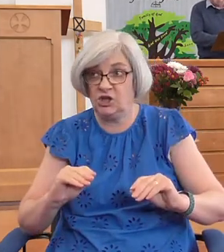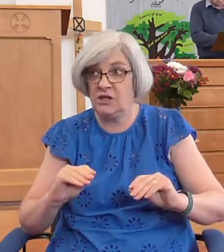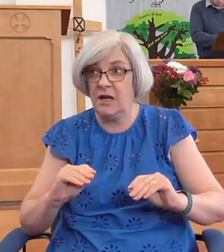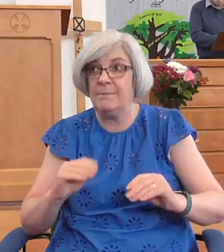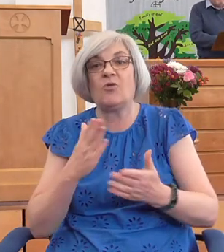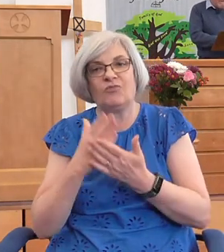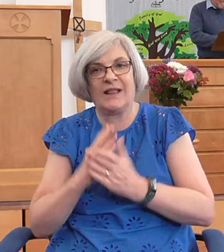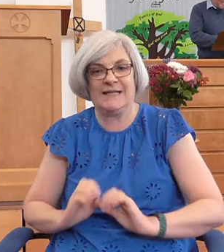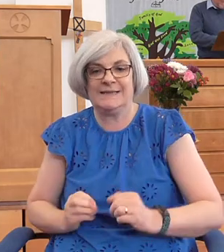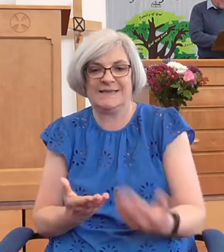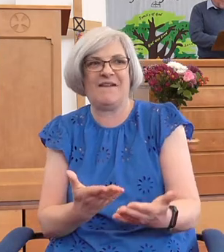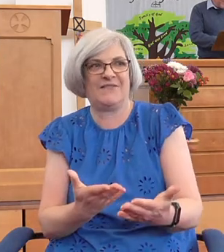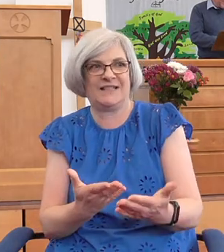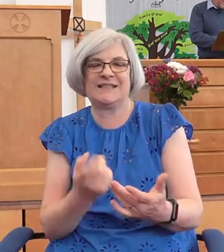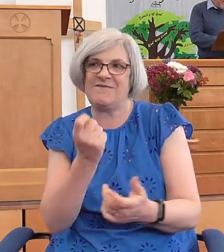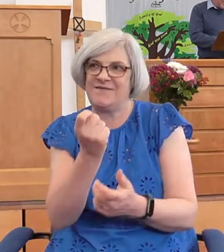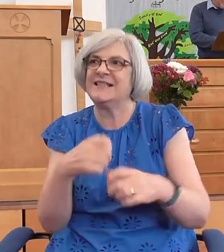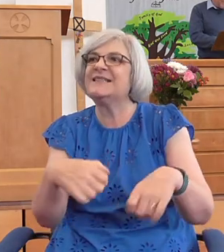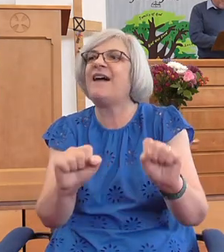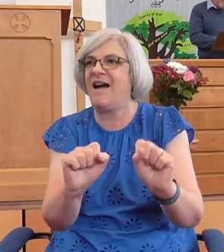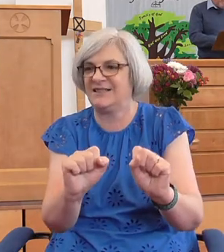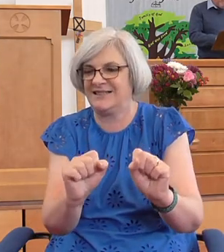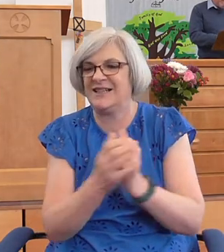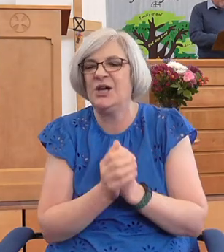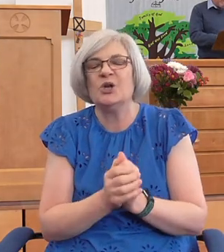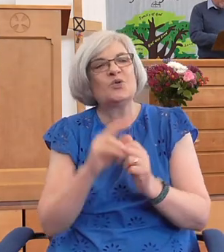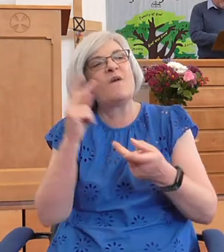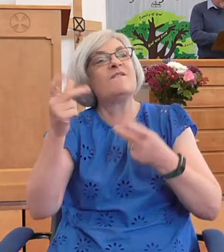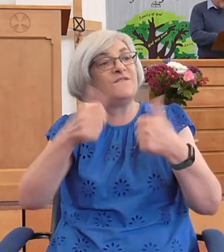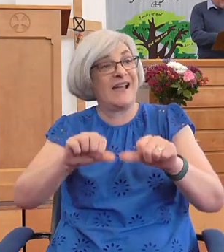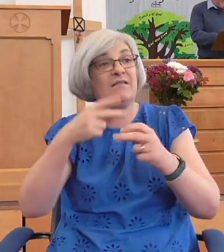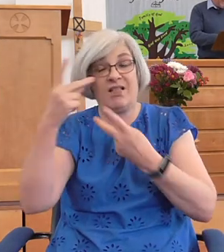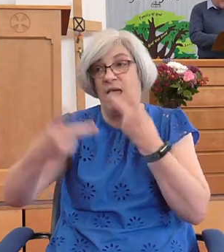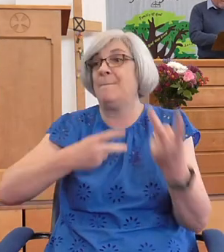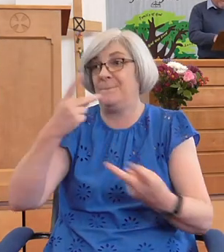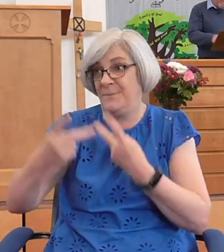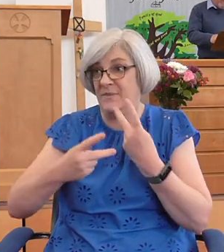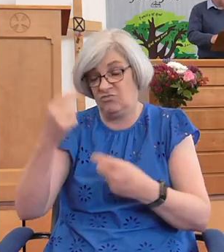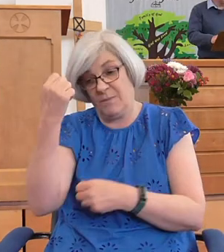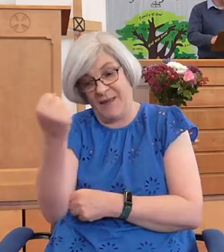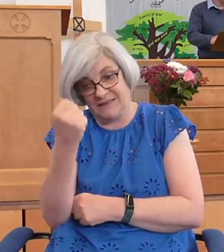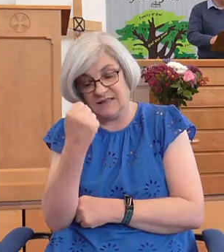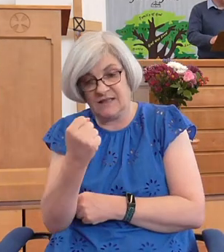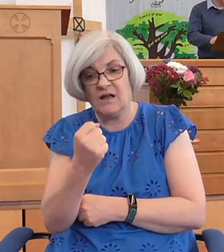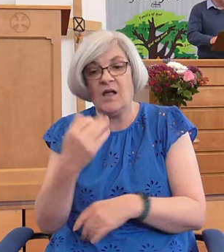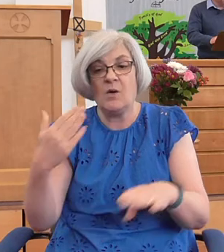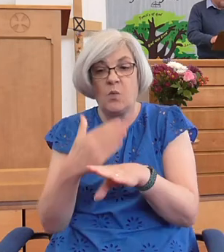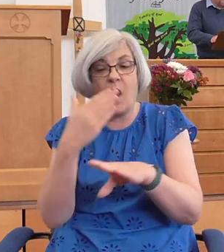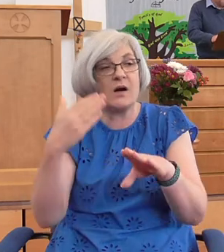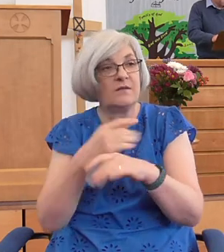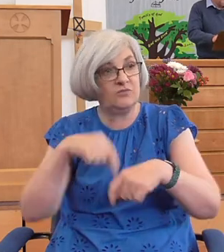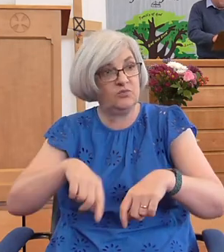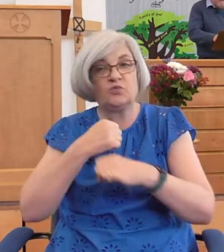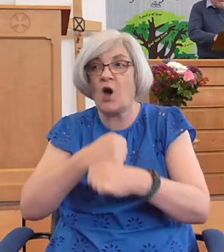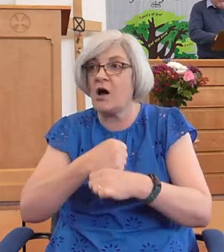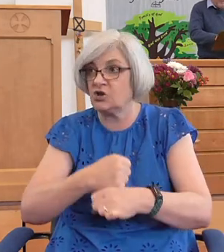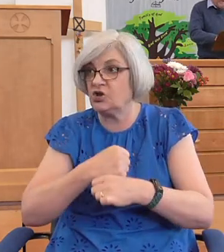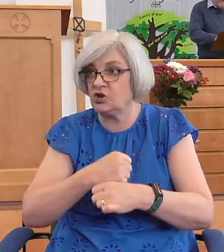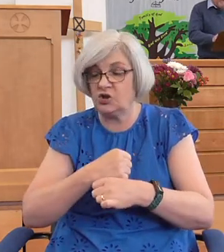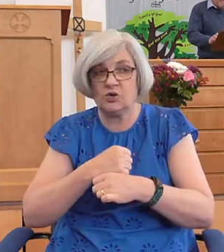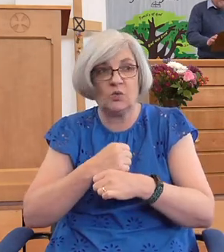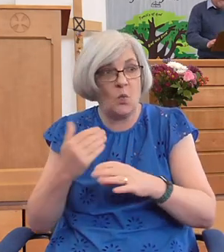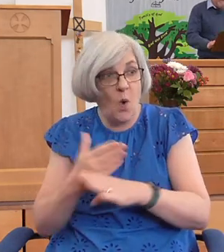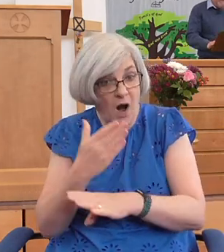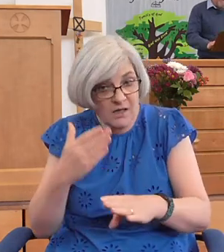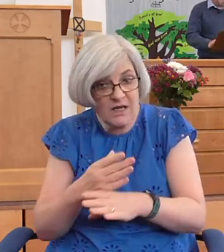begin. And this closing hymn in some ways reminds us indeed that the work of the church and of